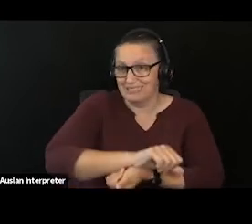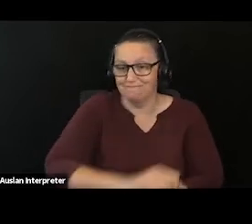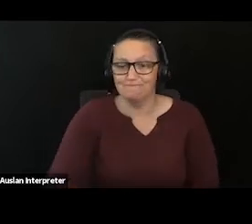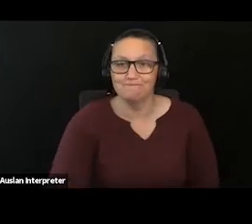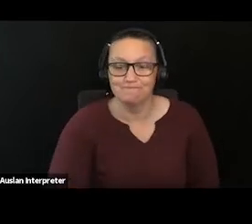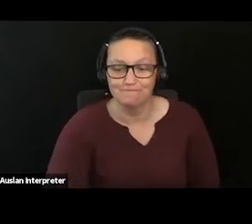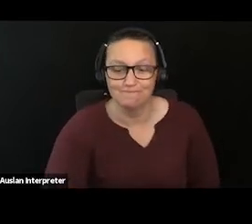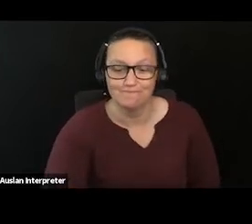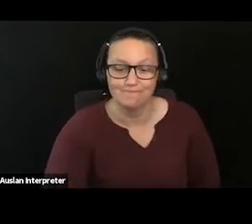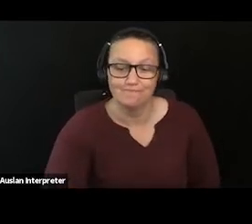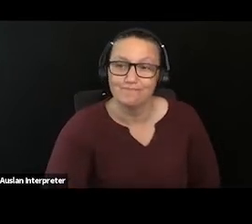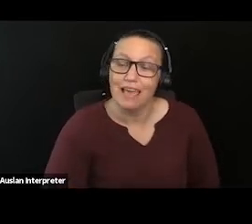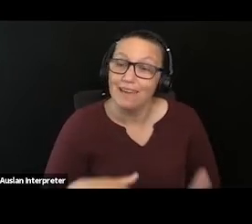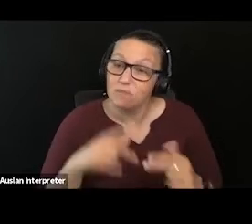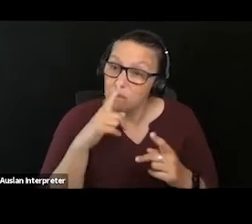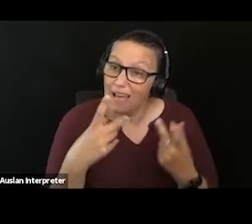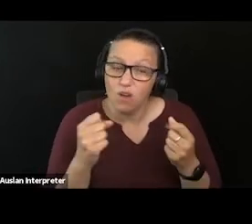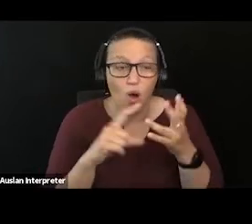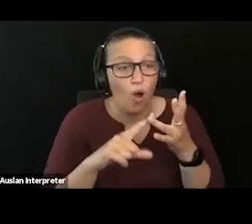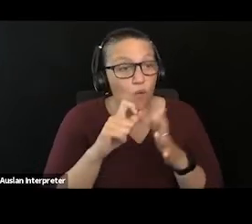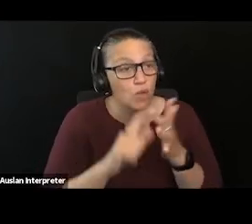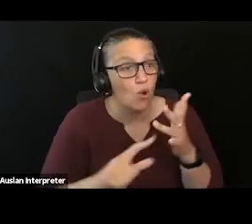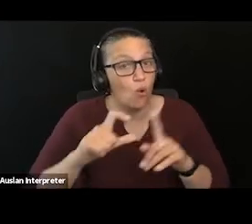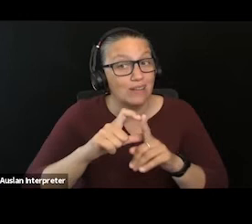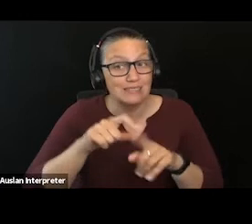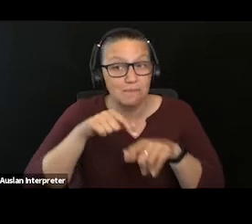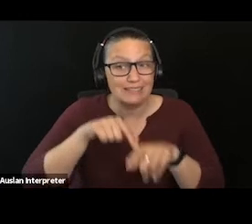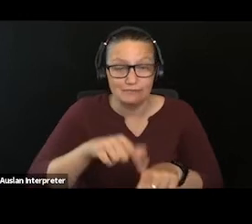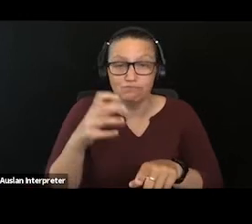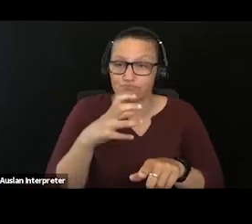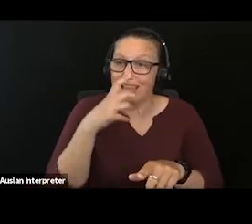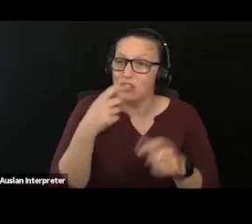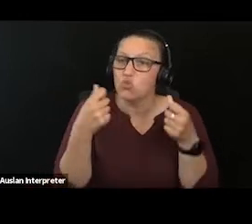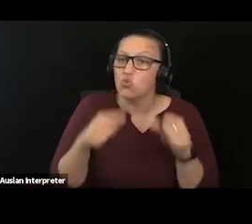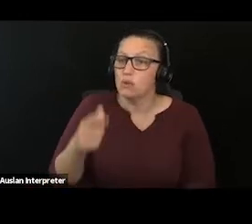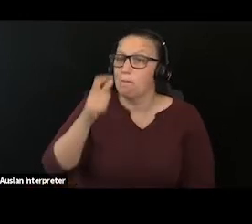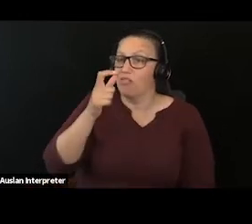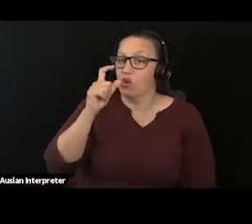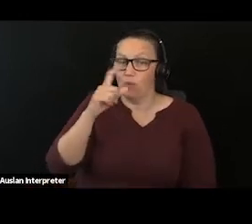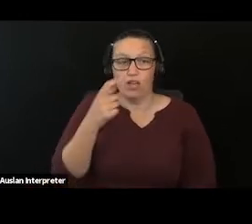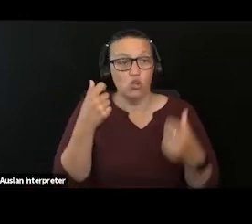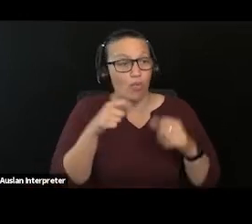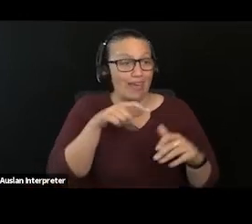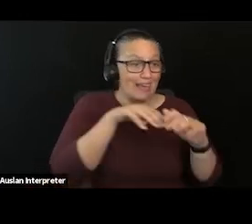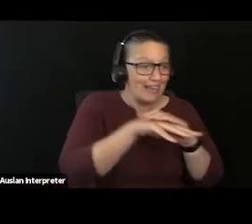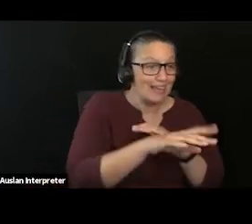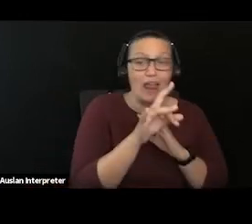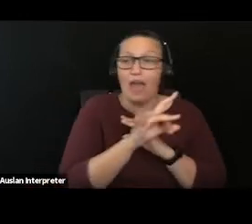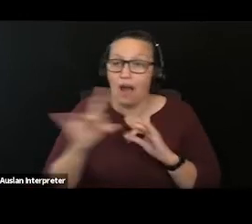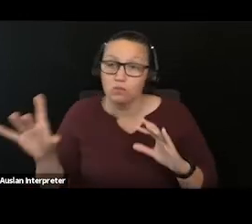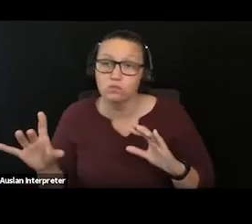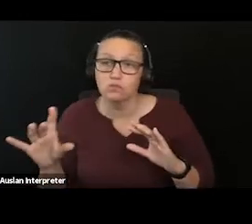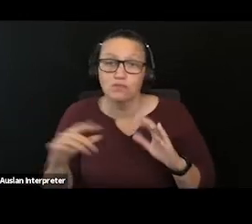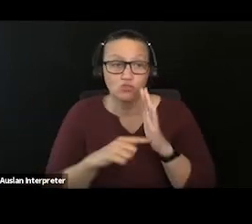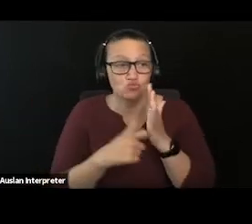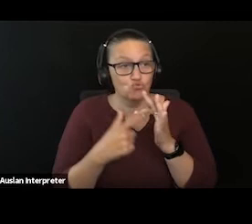opioid dependent. And we used our linked data because we could track people in and out of treatment, but also we knew when they were coming in